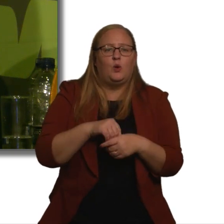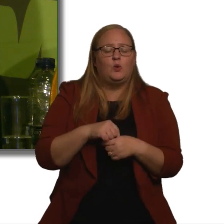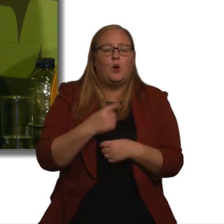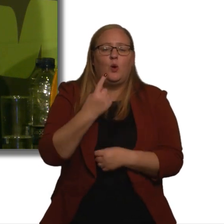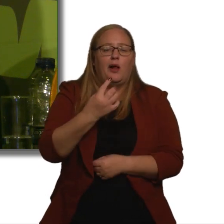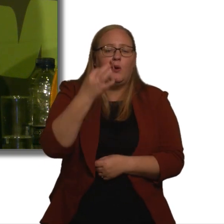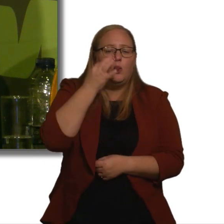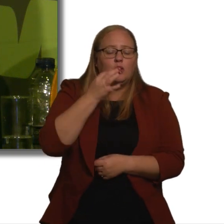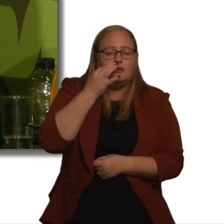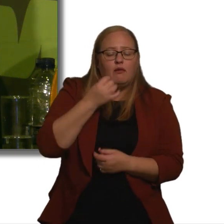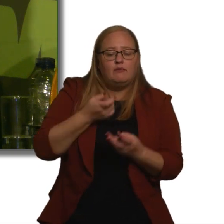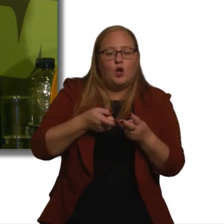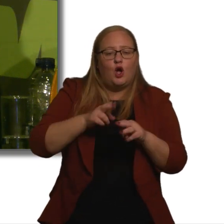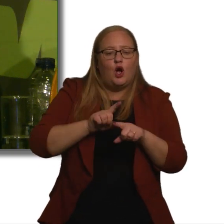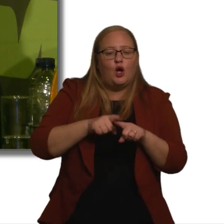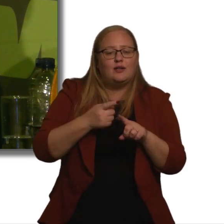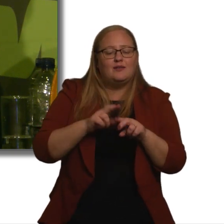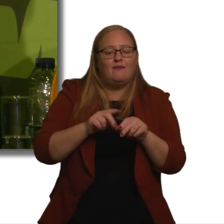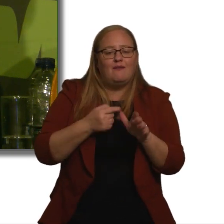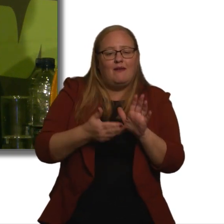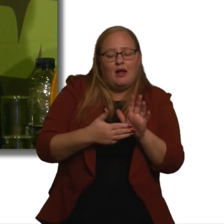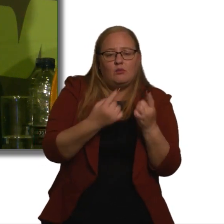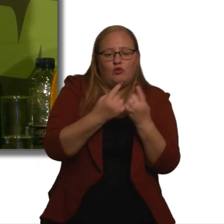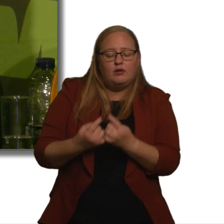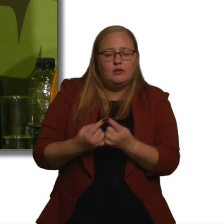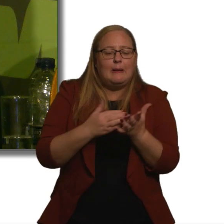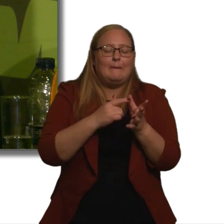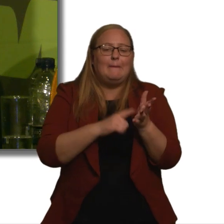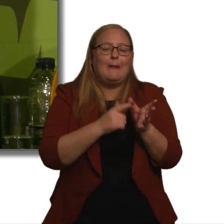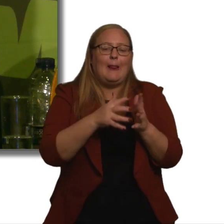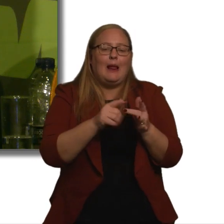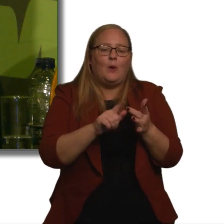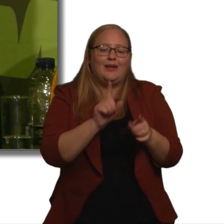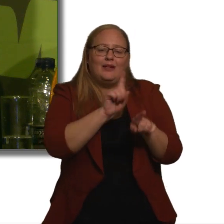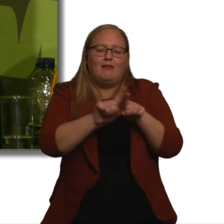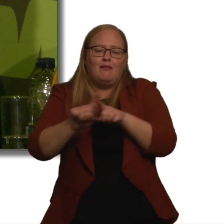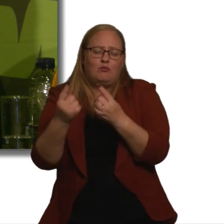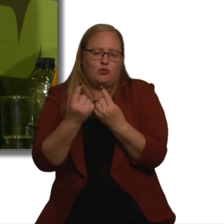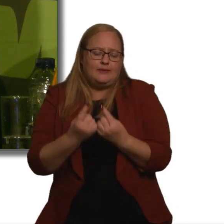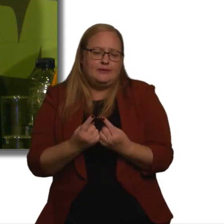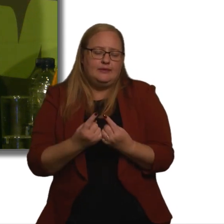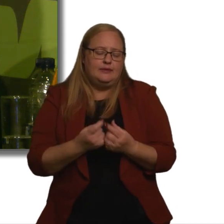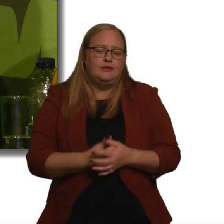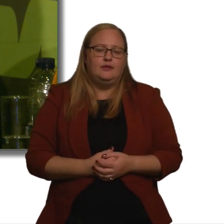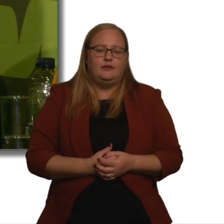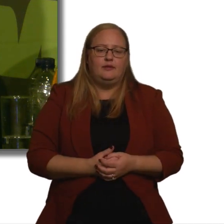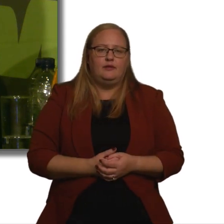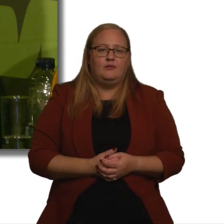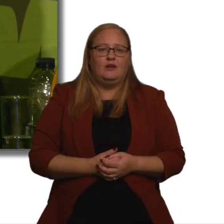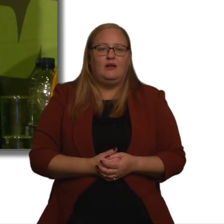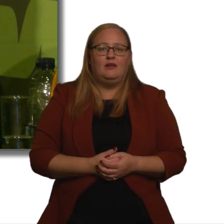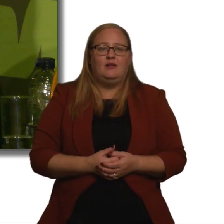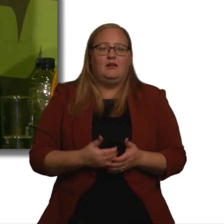Oxfam products, our Malawi range that you've already heard a lot about today, Zaytoon Fair